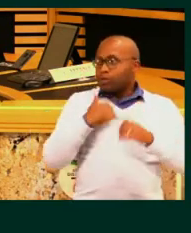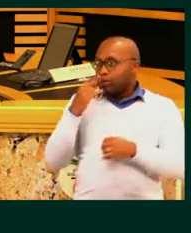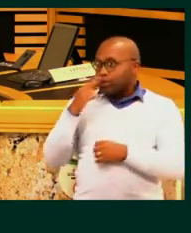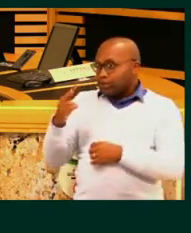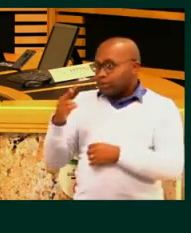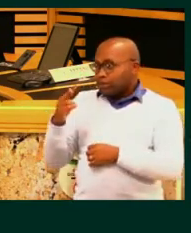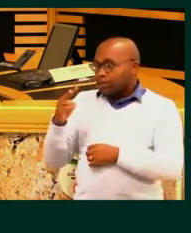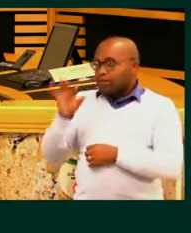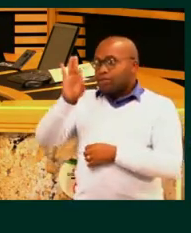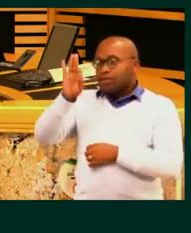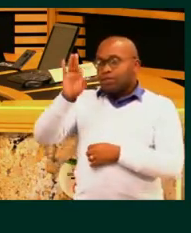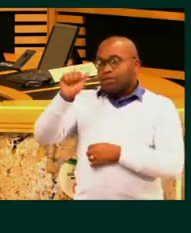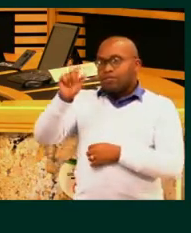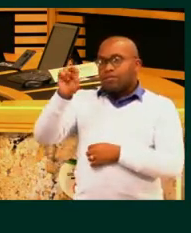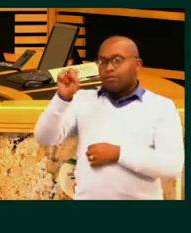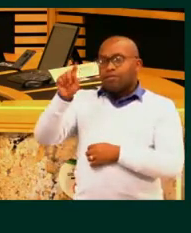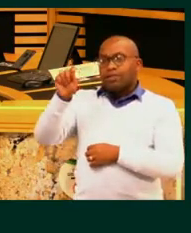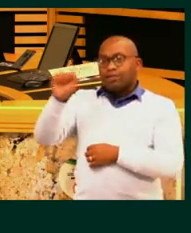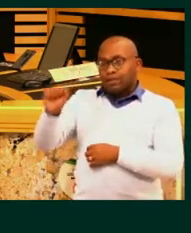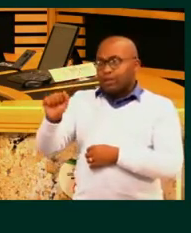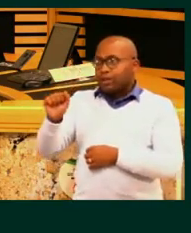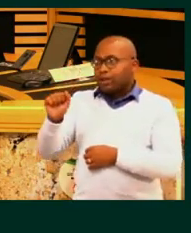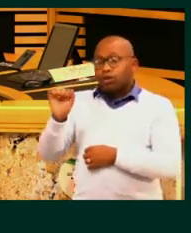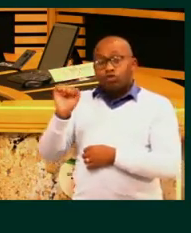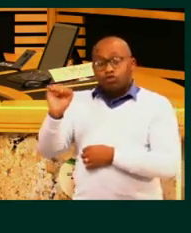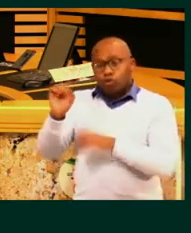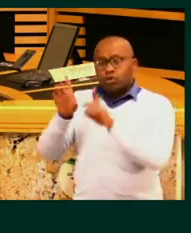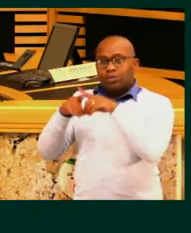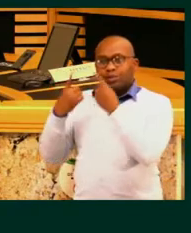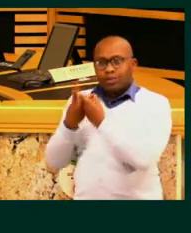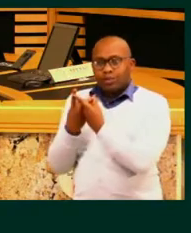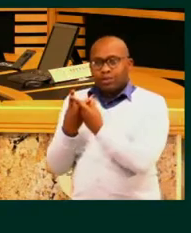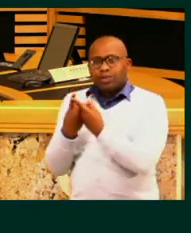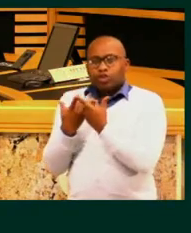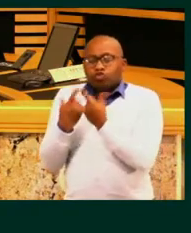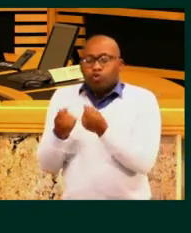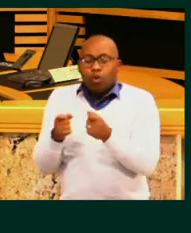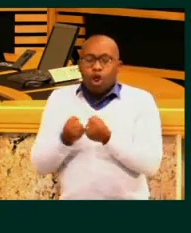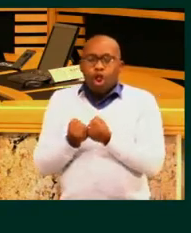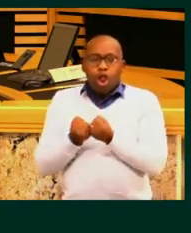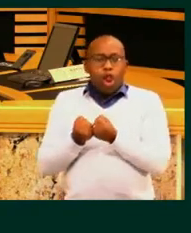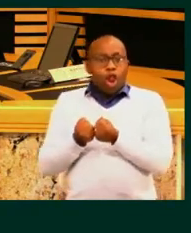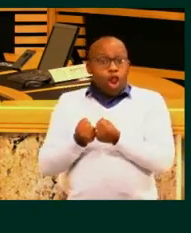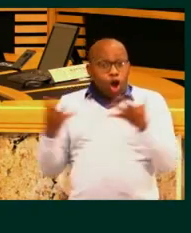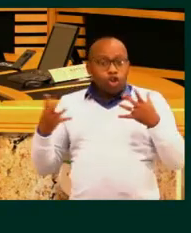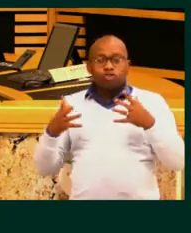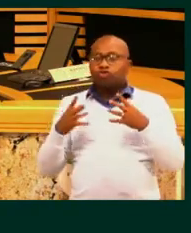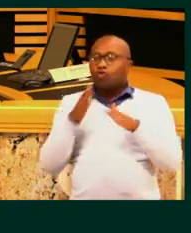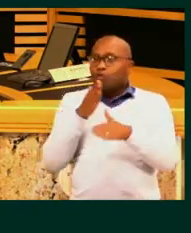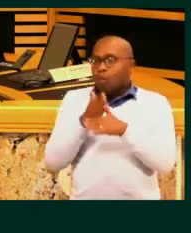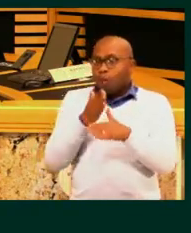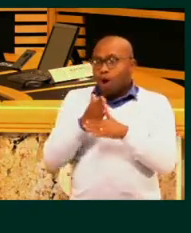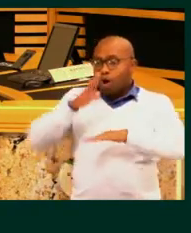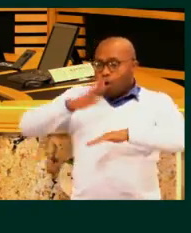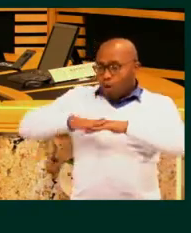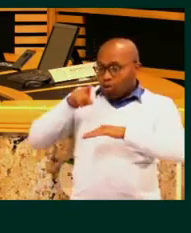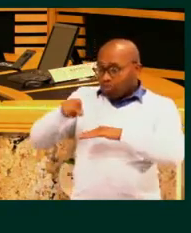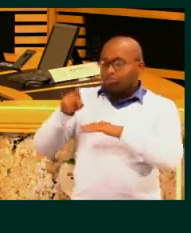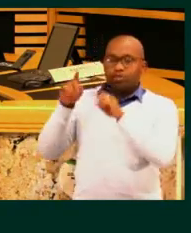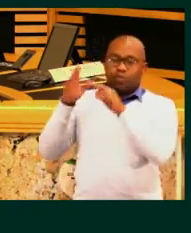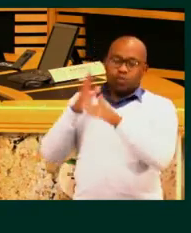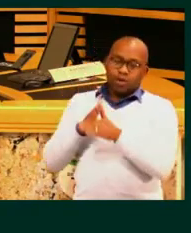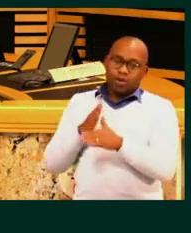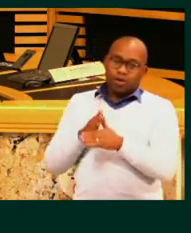department is doing a lot of shelters as a Social Development MC that kind of shelters needs to come